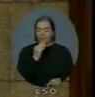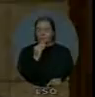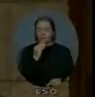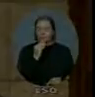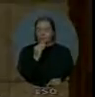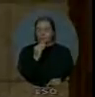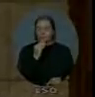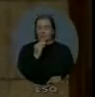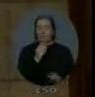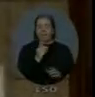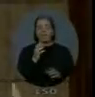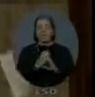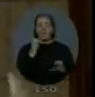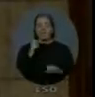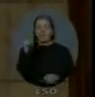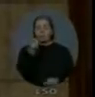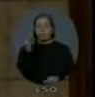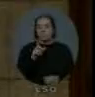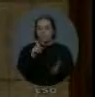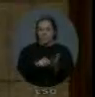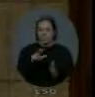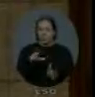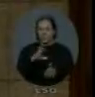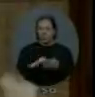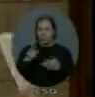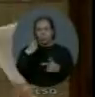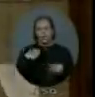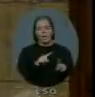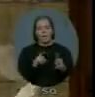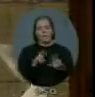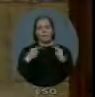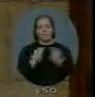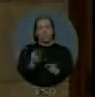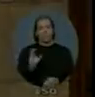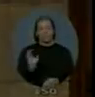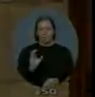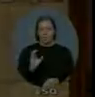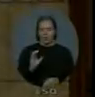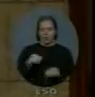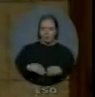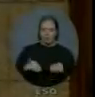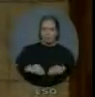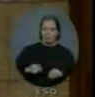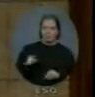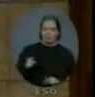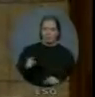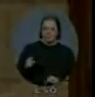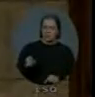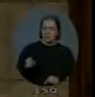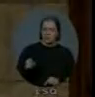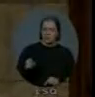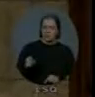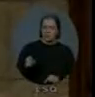partisan Conservative Party meeting. She has broken the trust of average Canadians. Will the government compel her to pay that money back to the